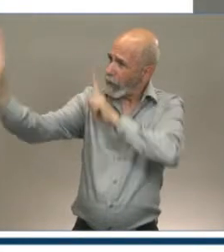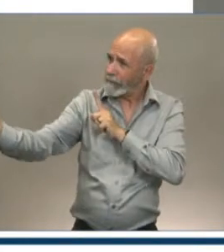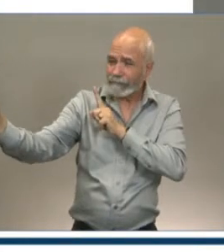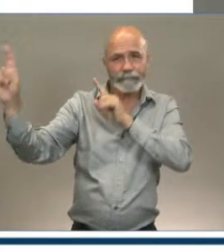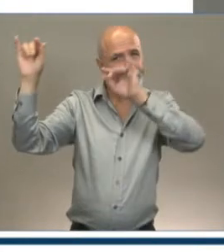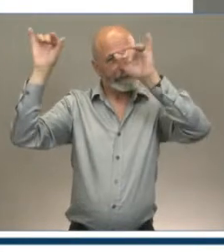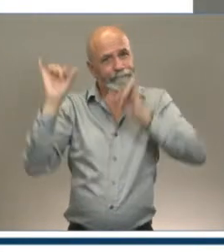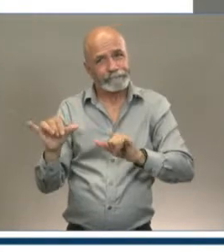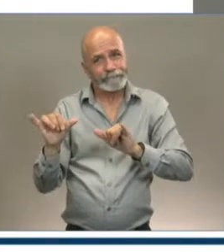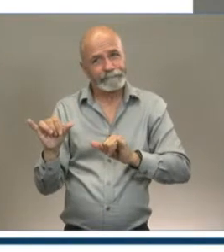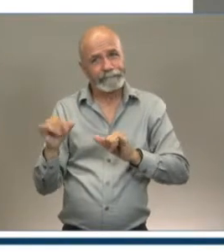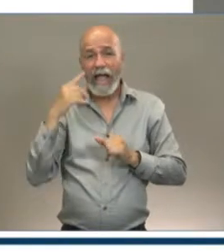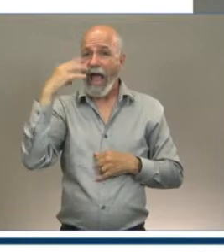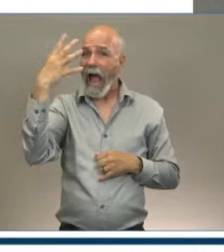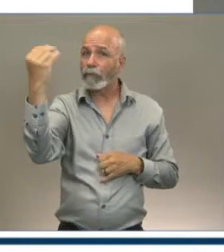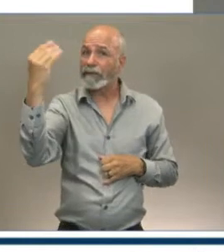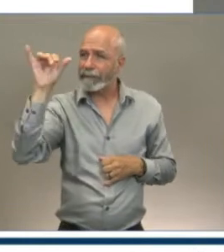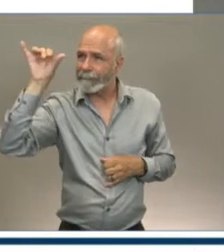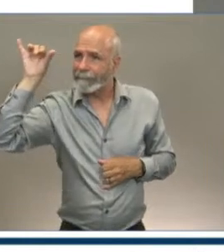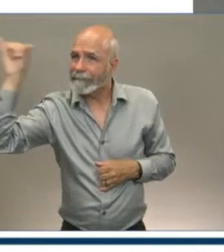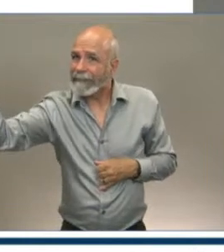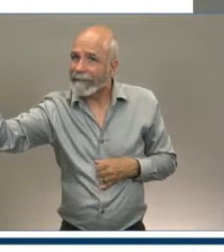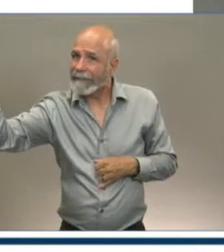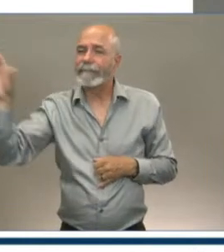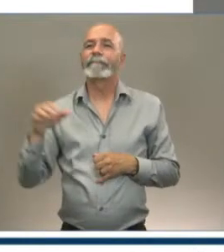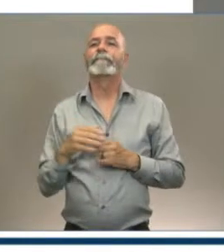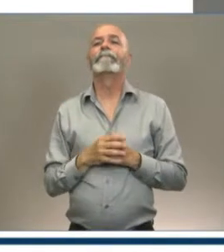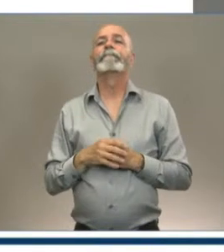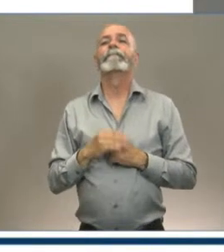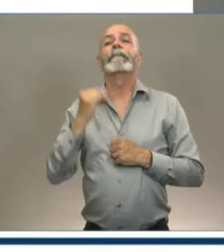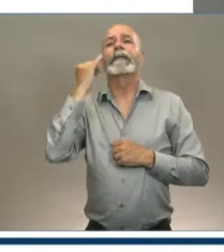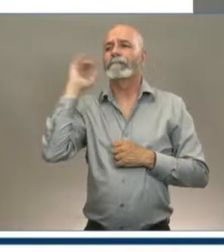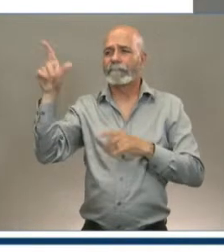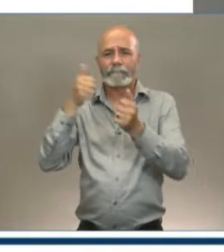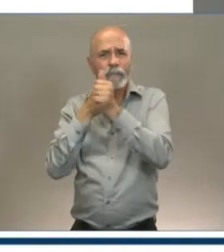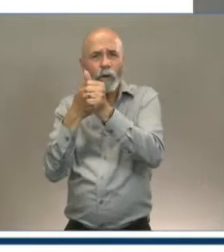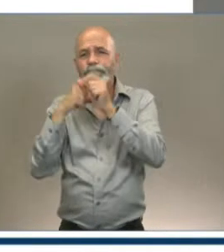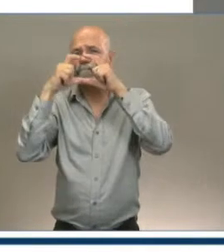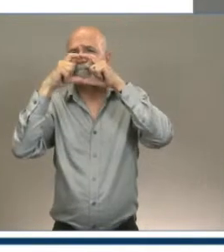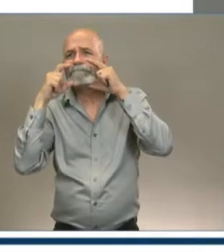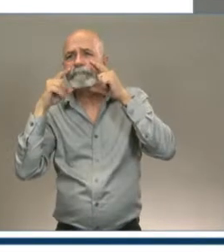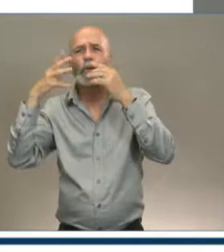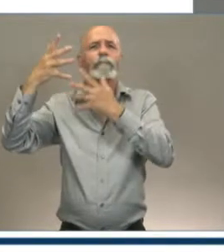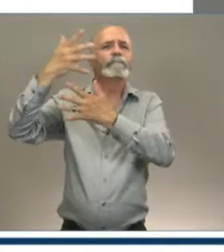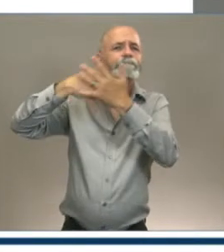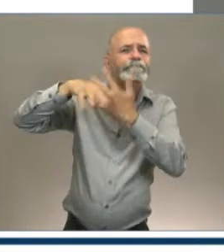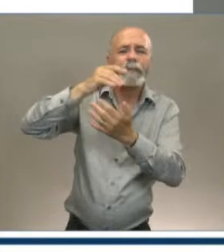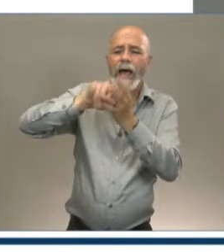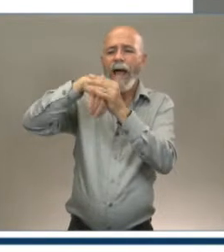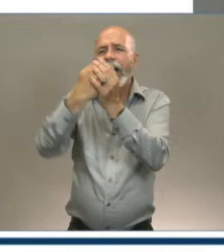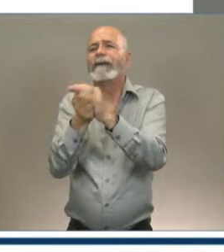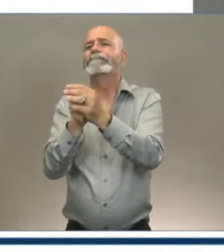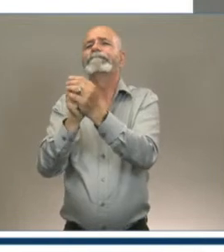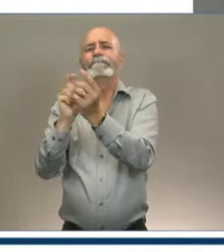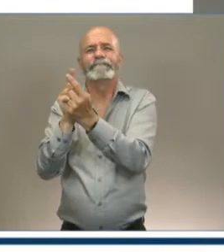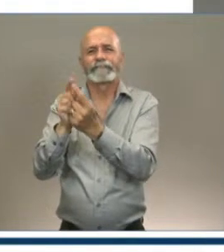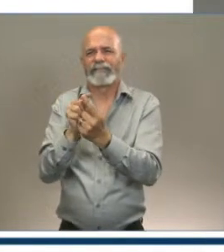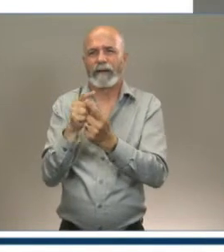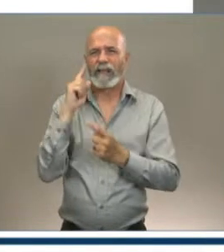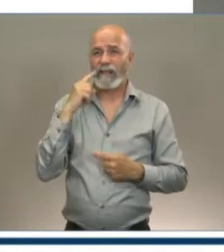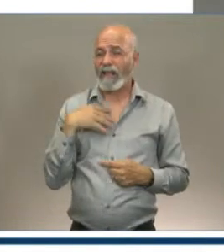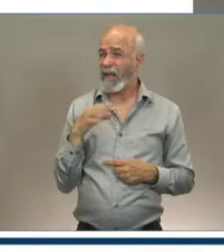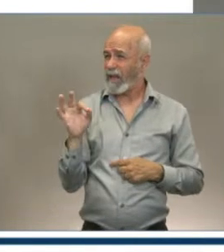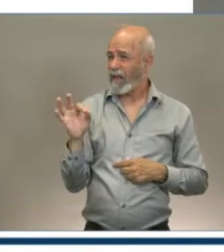outside, and practice all other public health measures. If you're wondering if parks, trails, and beaches are open, they